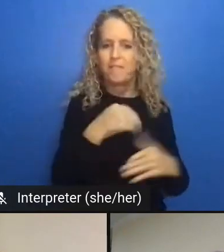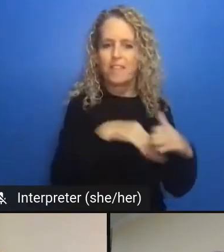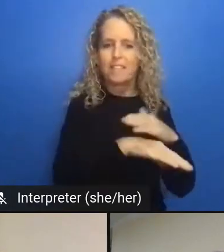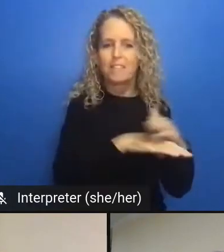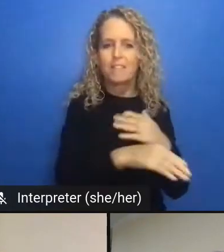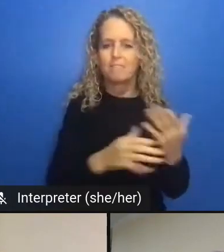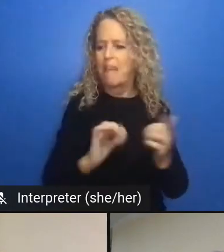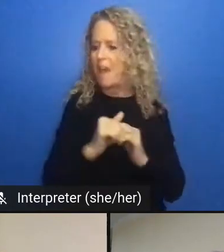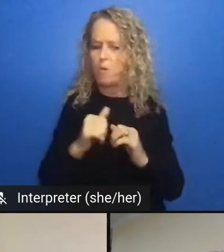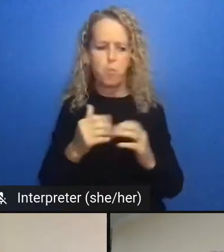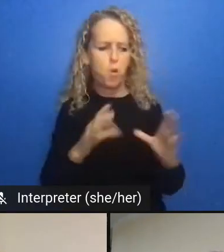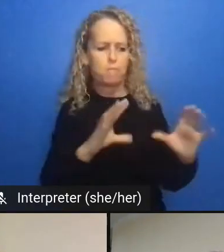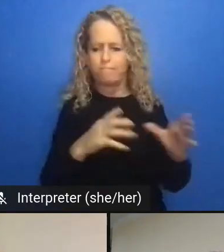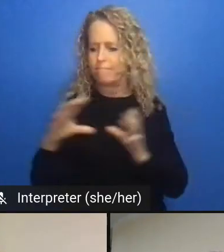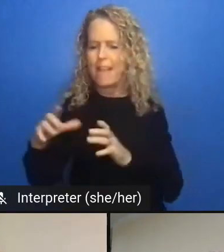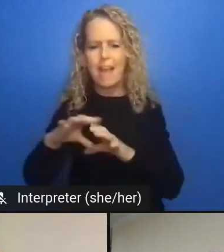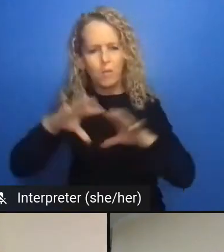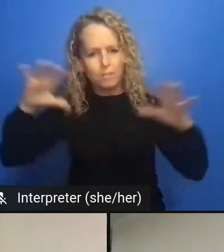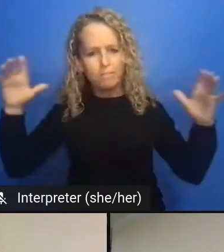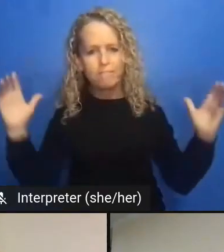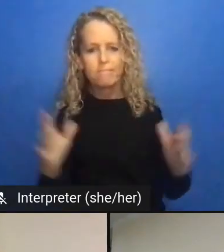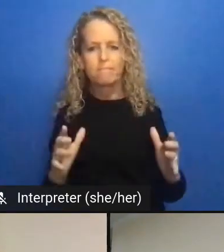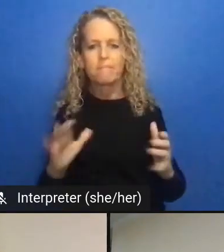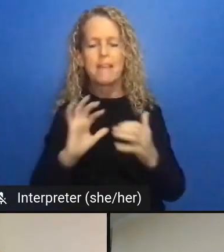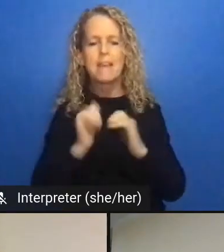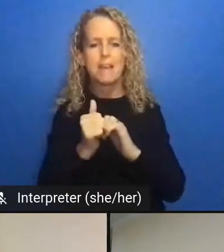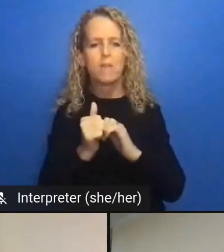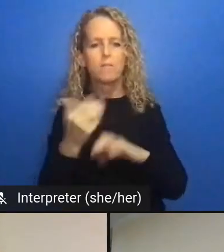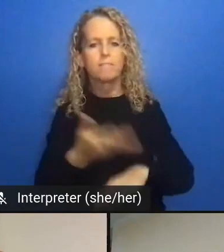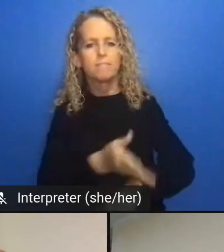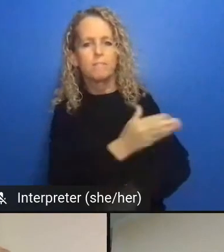we do tomorrow to see some progress on this?